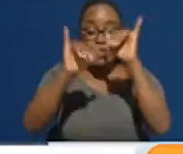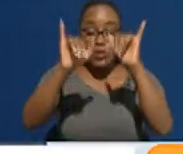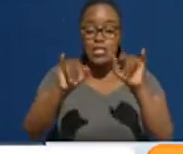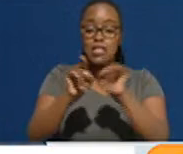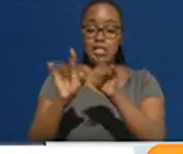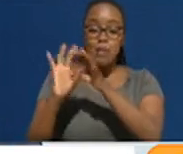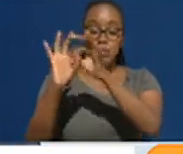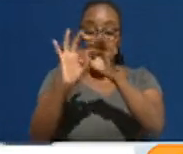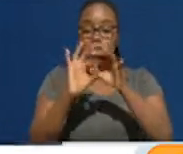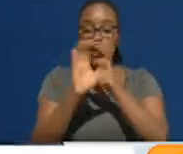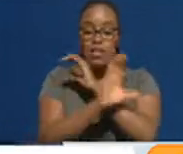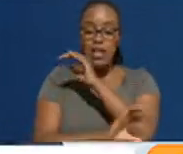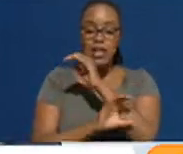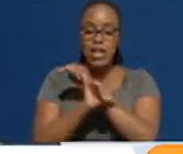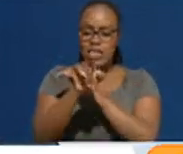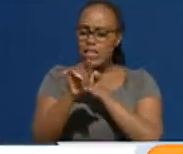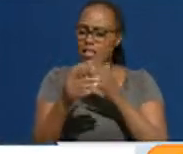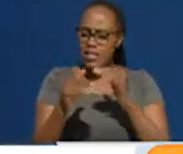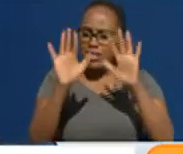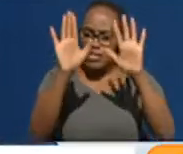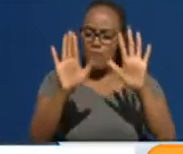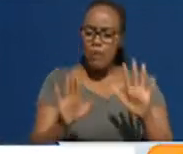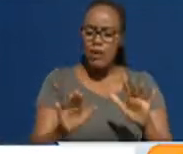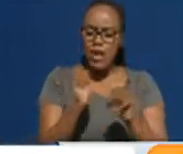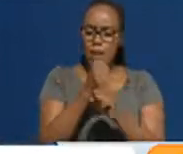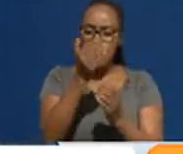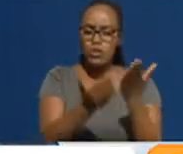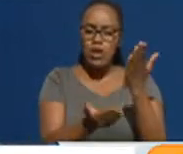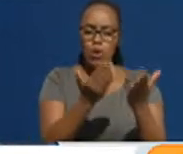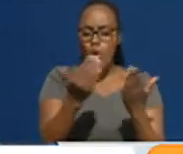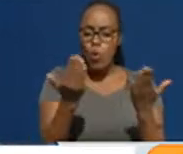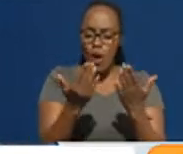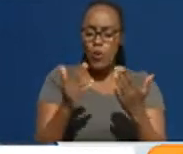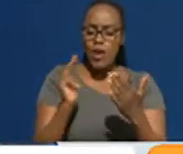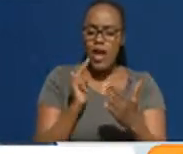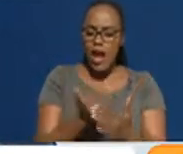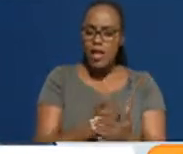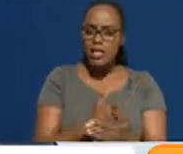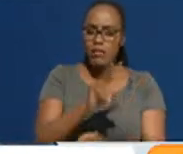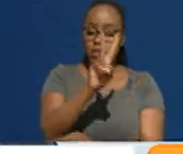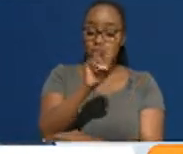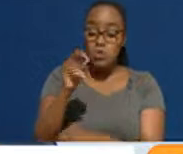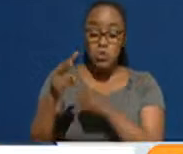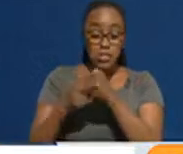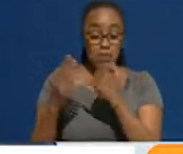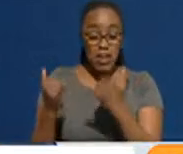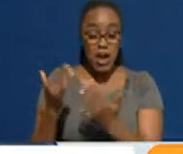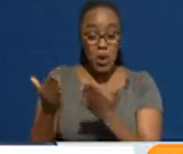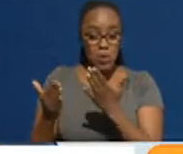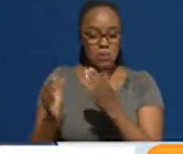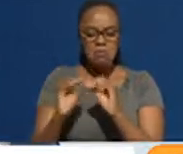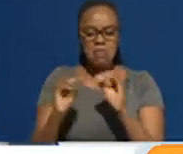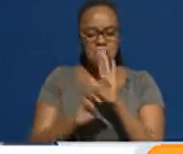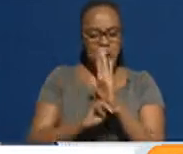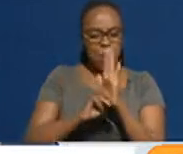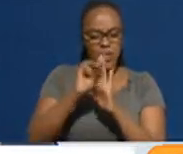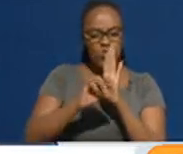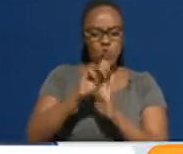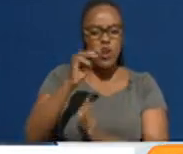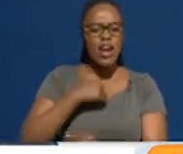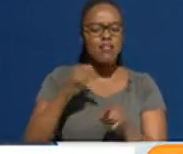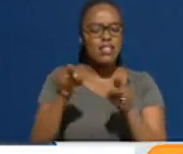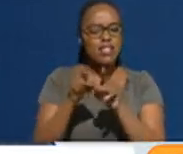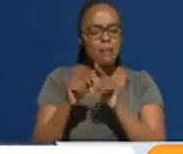one united country. For me, that is the hallmark of it. You can't compare where we are today with where we were in 2007. We have grown as a country. We've matured